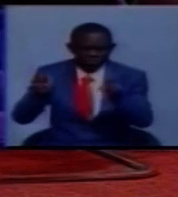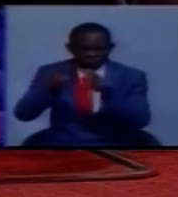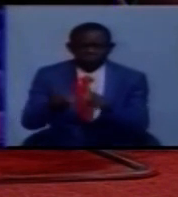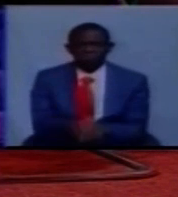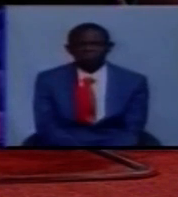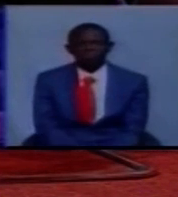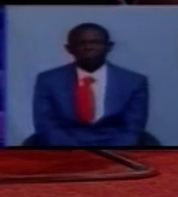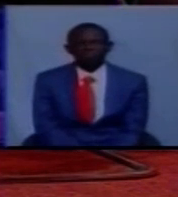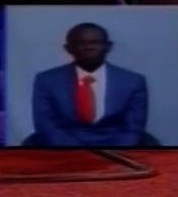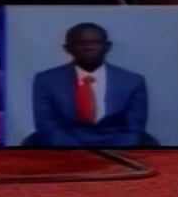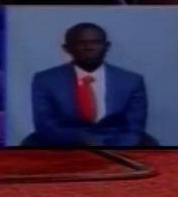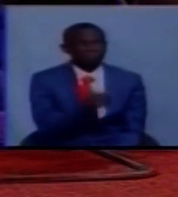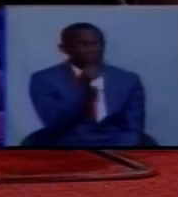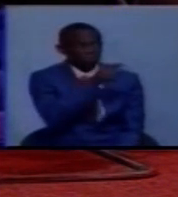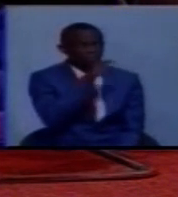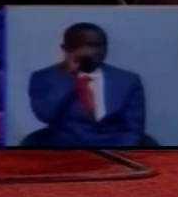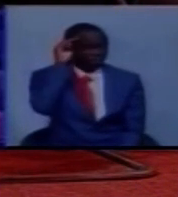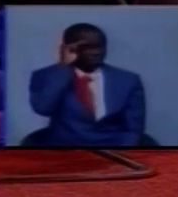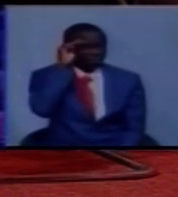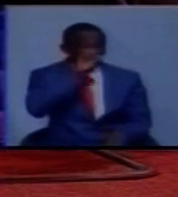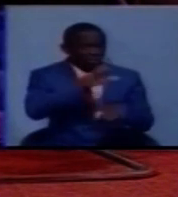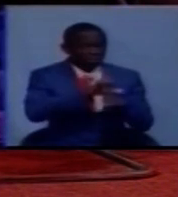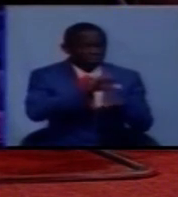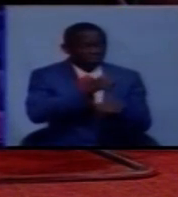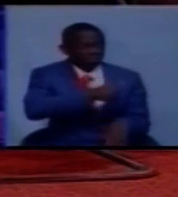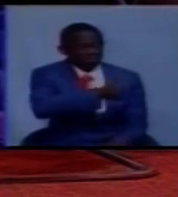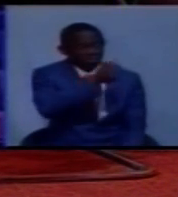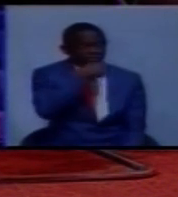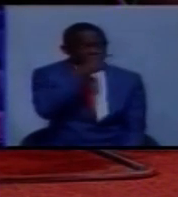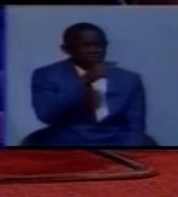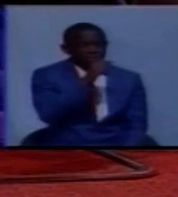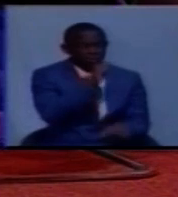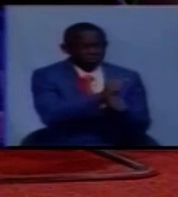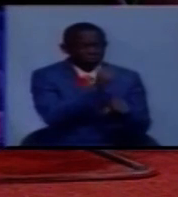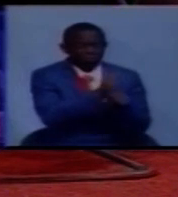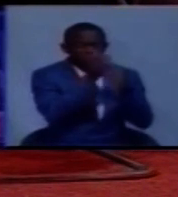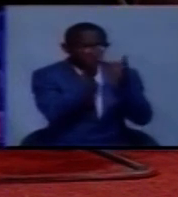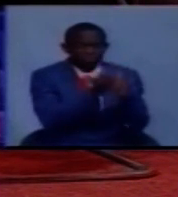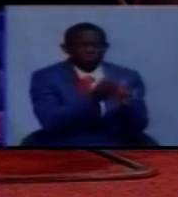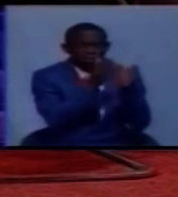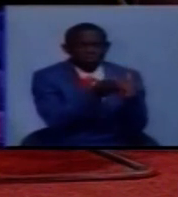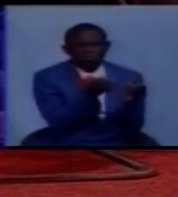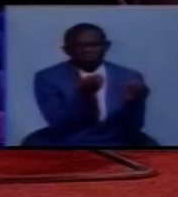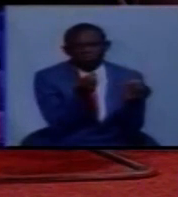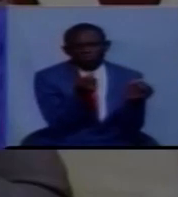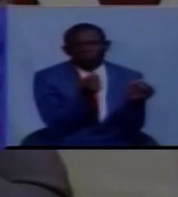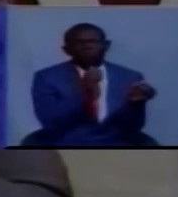yourselves as a ministry is lack of inadequate staff and inadequate budget allocation.